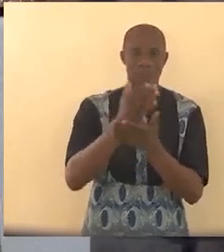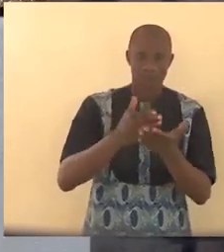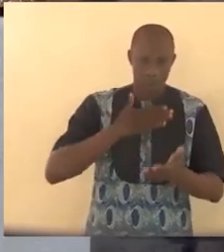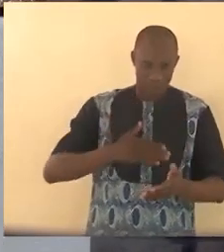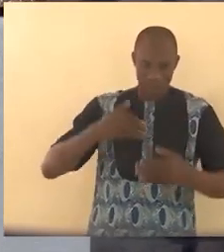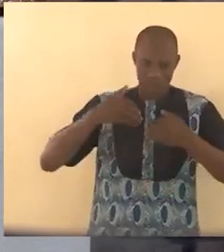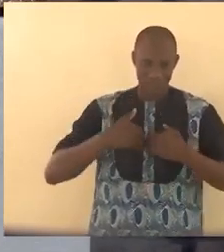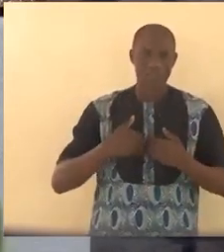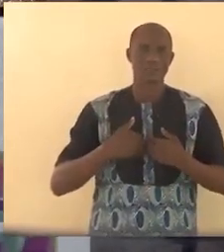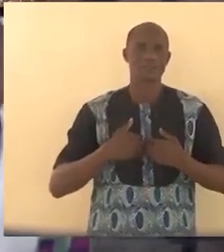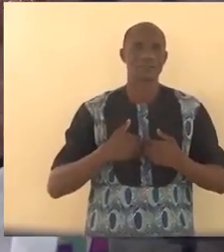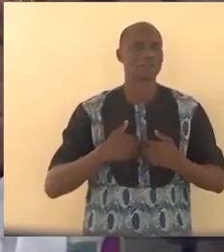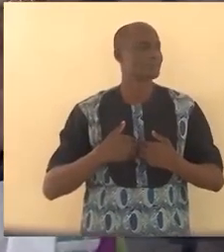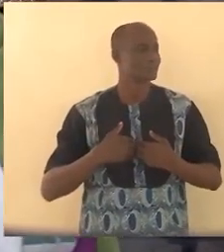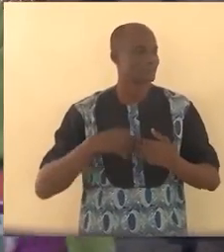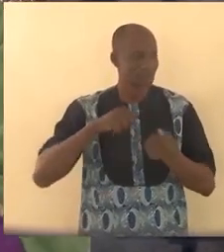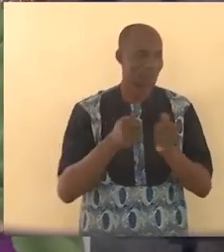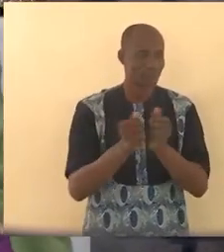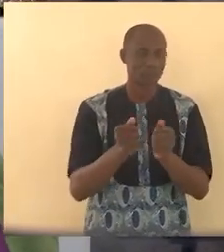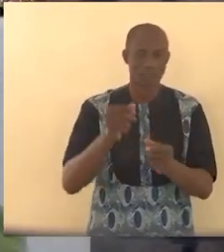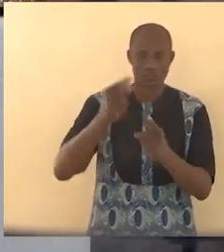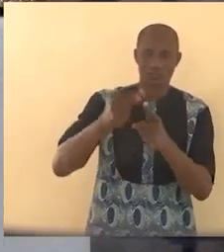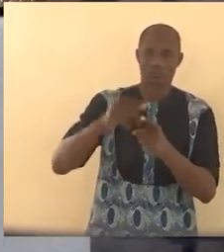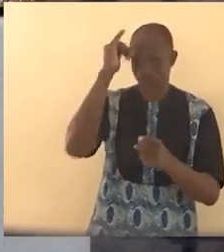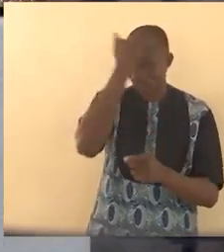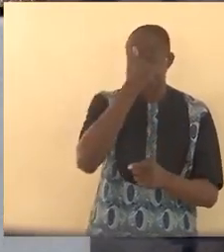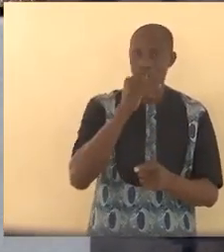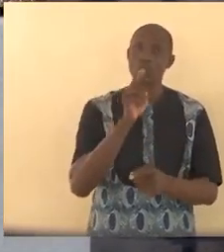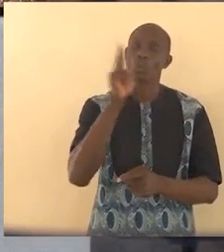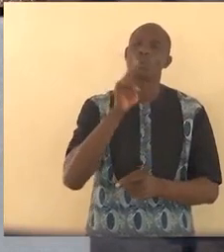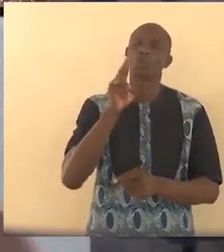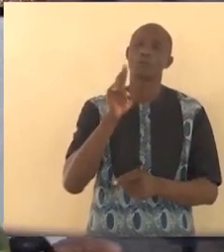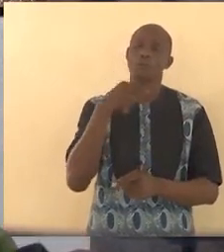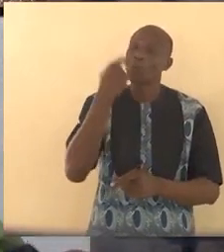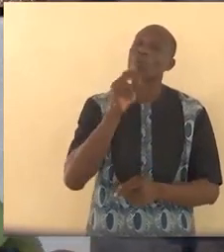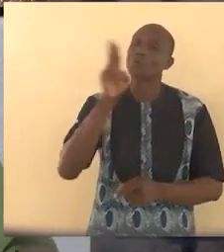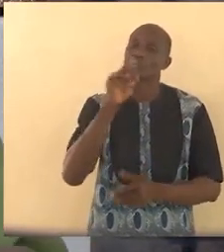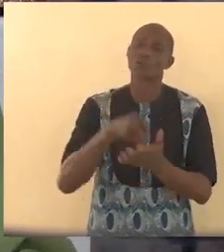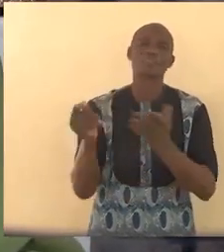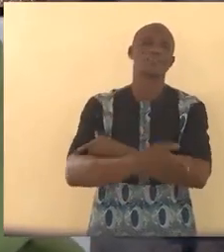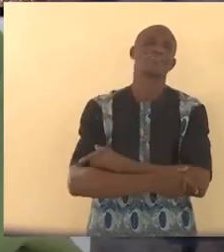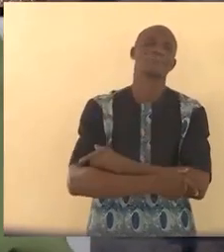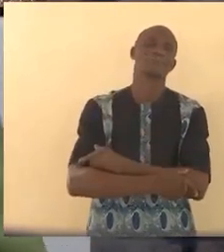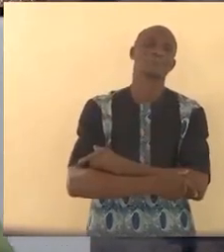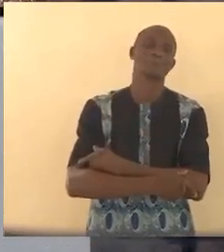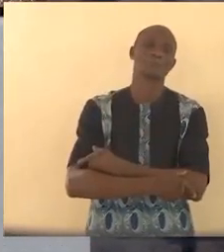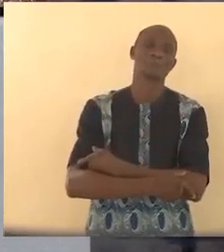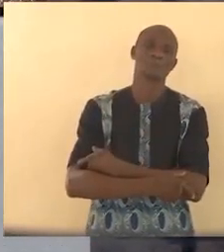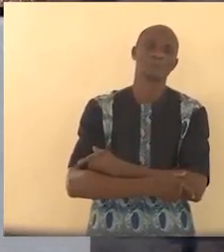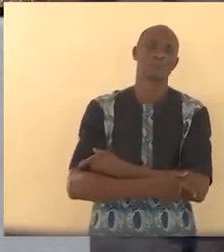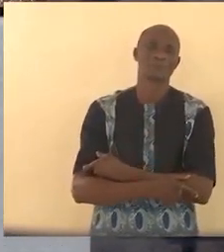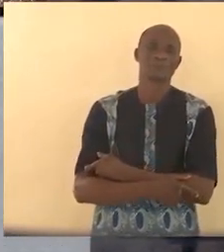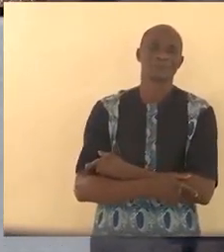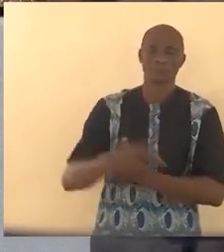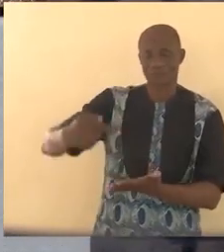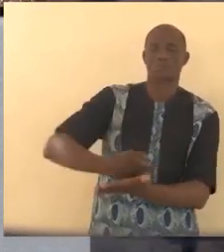Somebody had a problem with my using the word foolish in this church before. Jesus, who used it today? No, who used it today